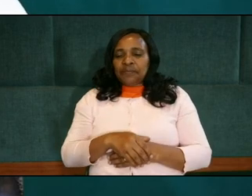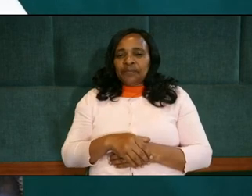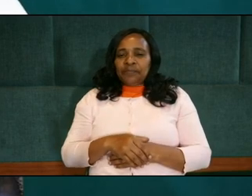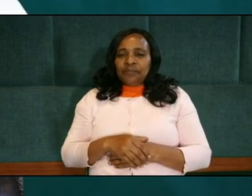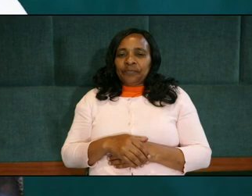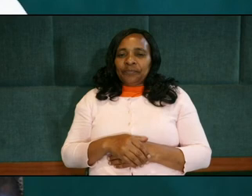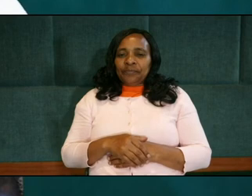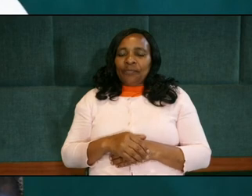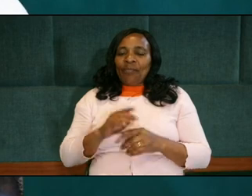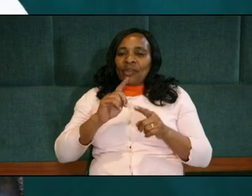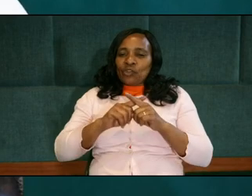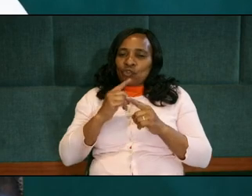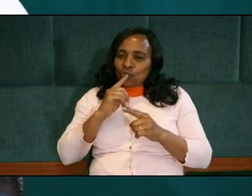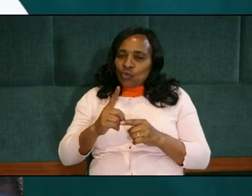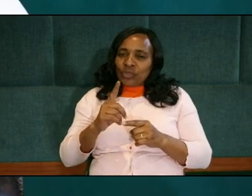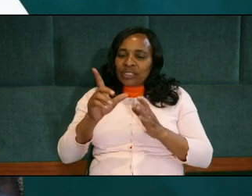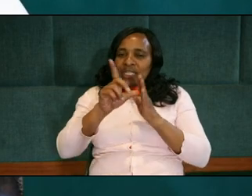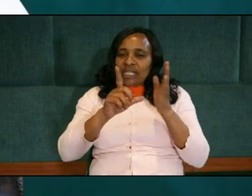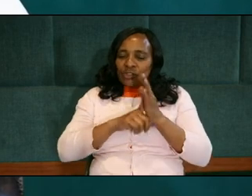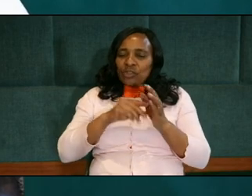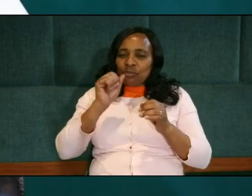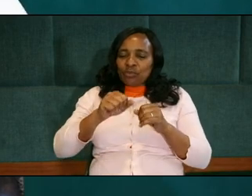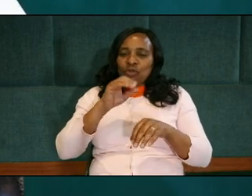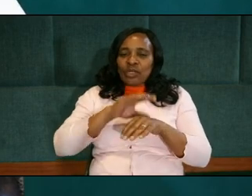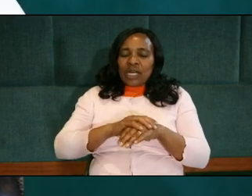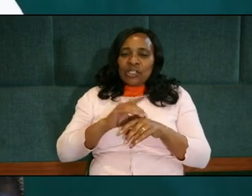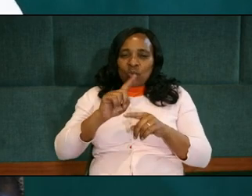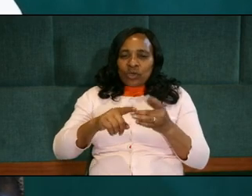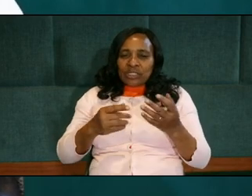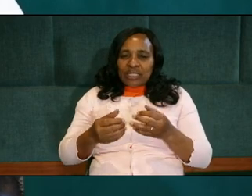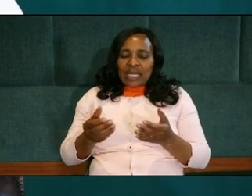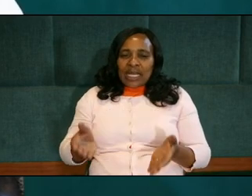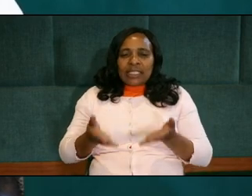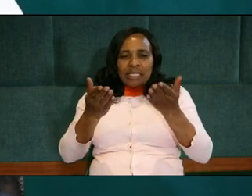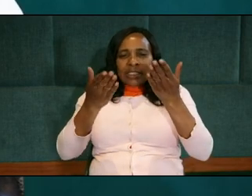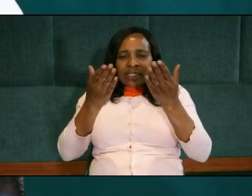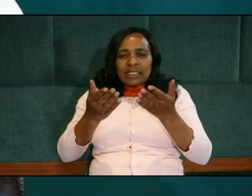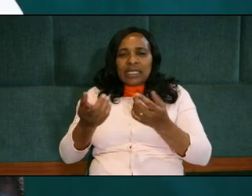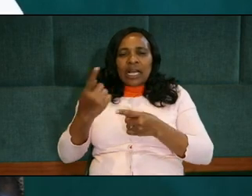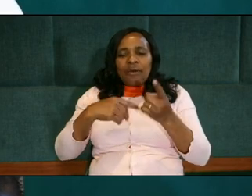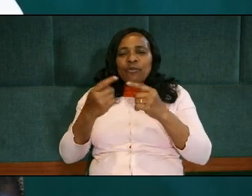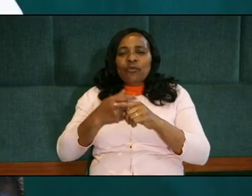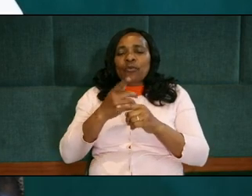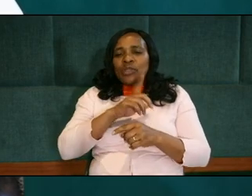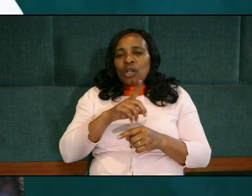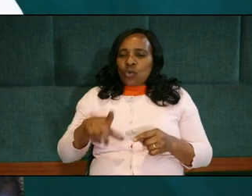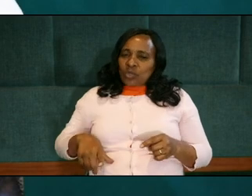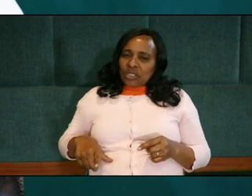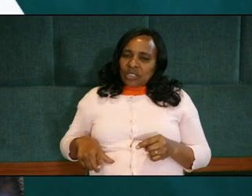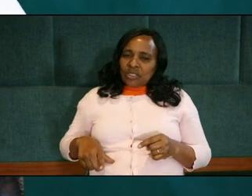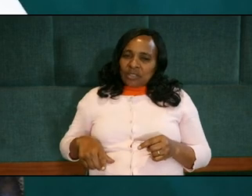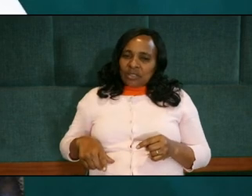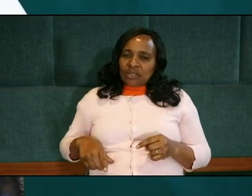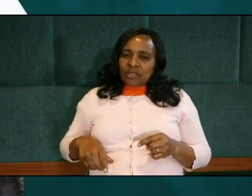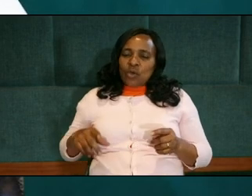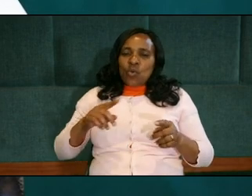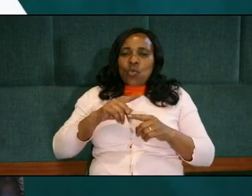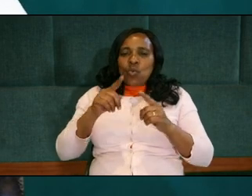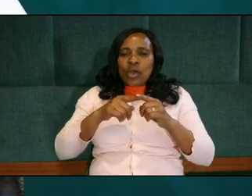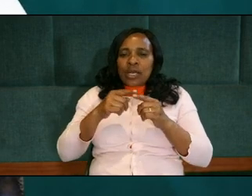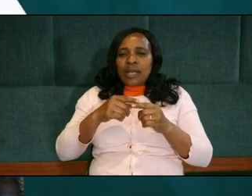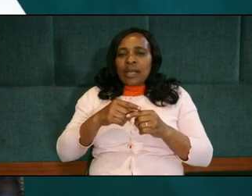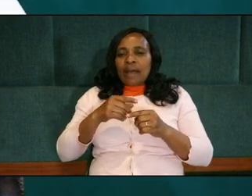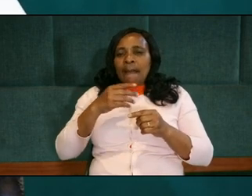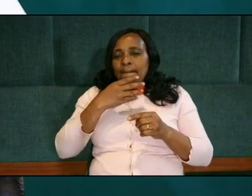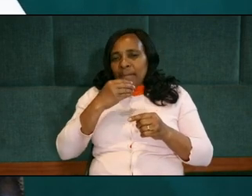And the lesson we can draw from this is exaltation comes from the Lord. You know, when a man's ways please